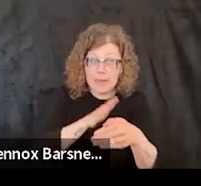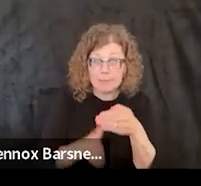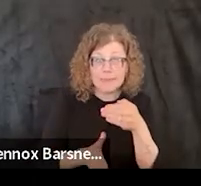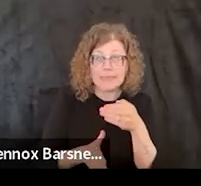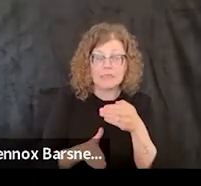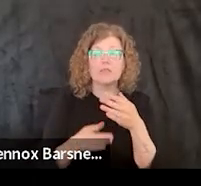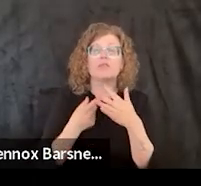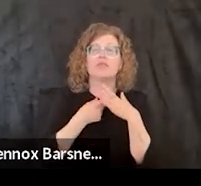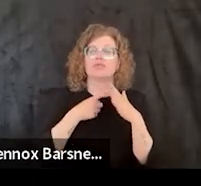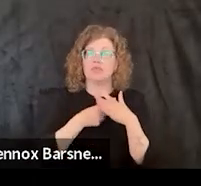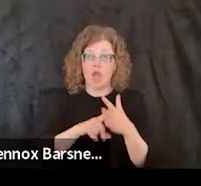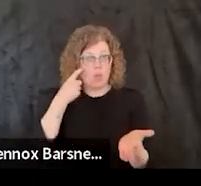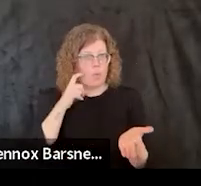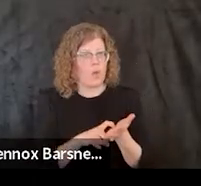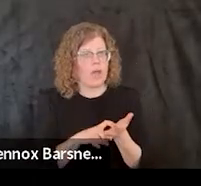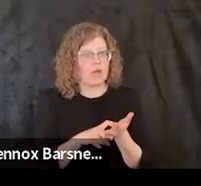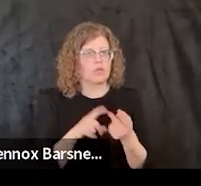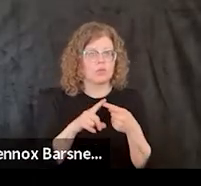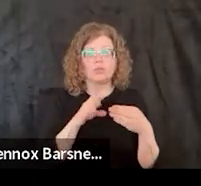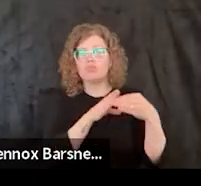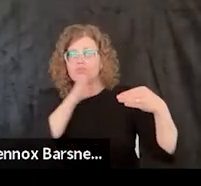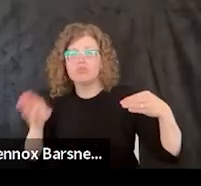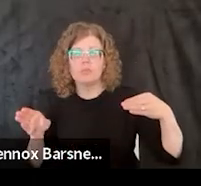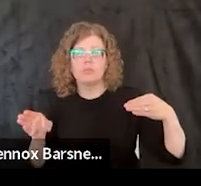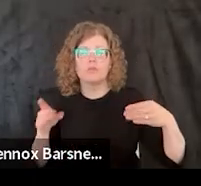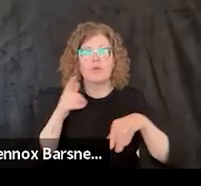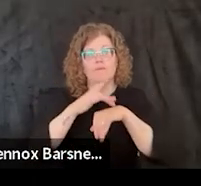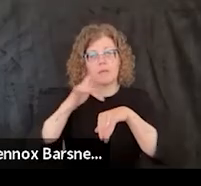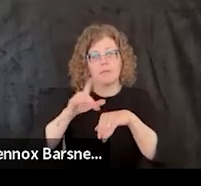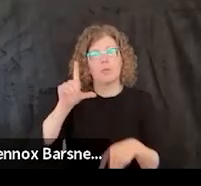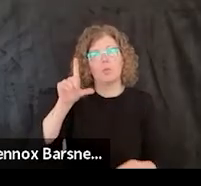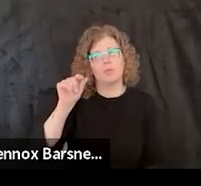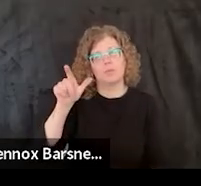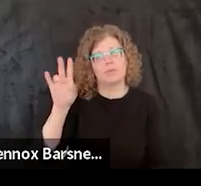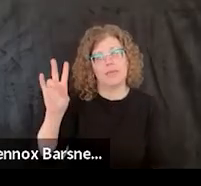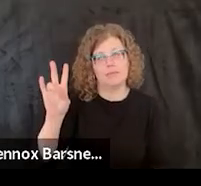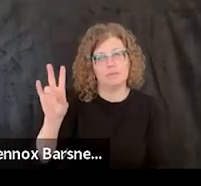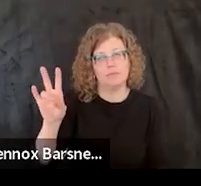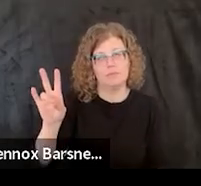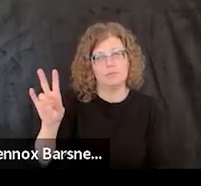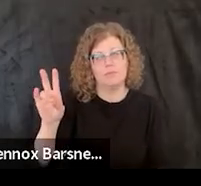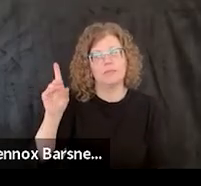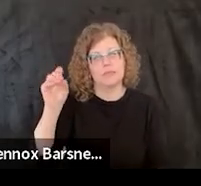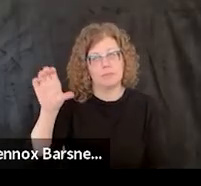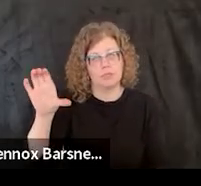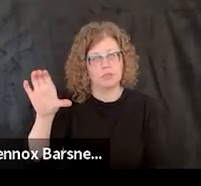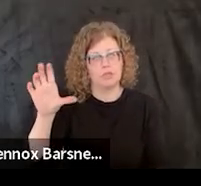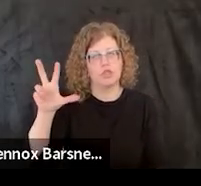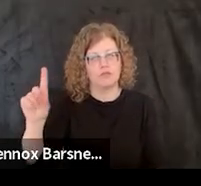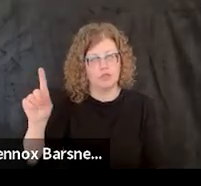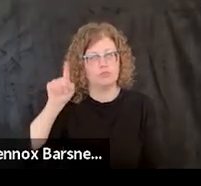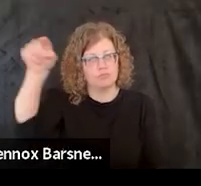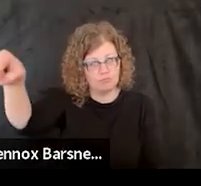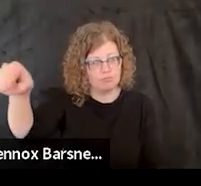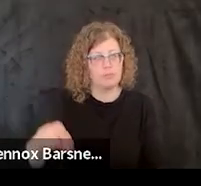December 31st, 2027. Successful grantees will be required